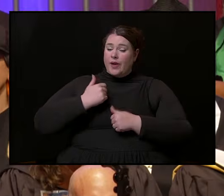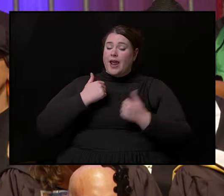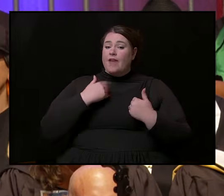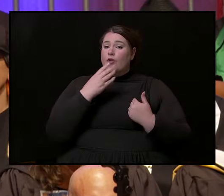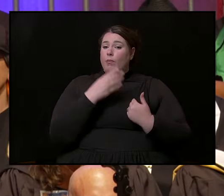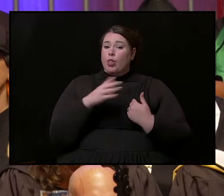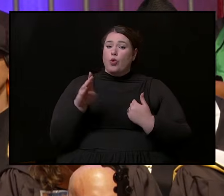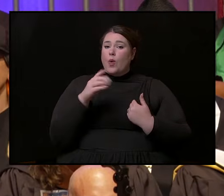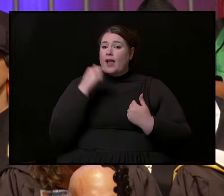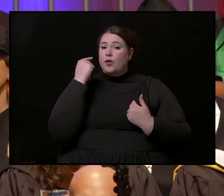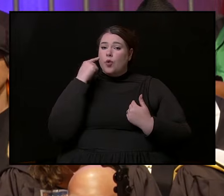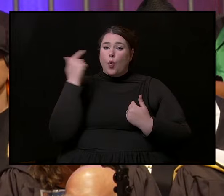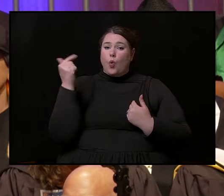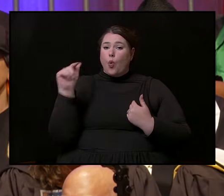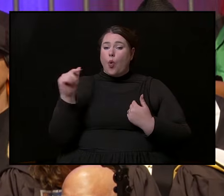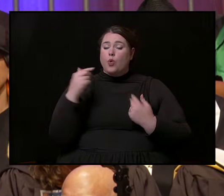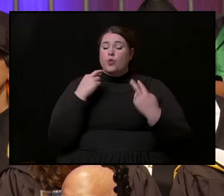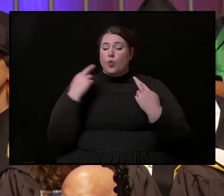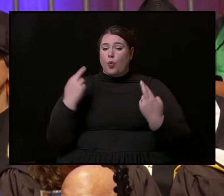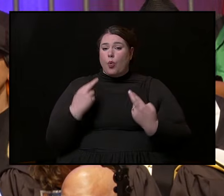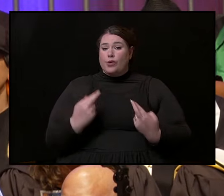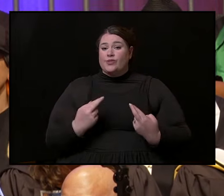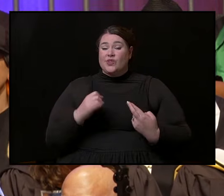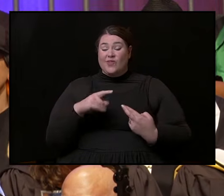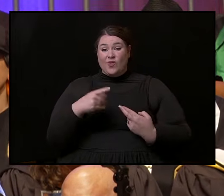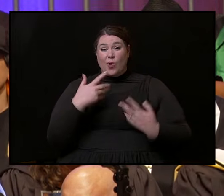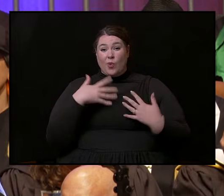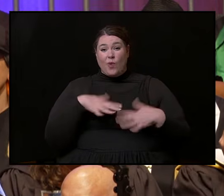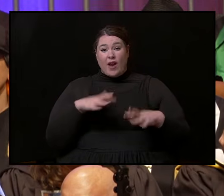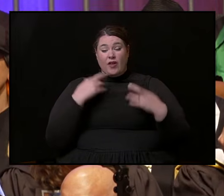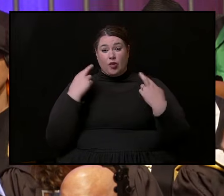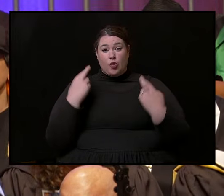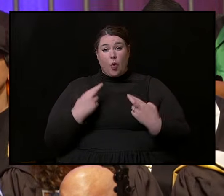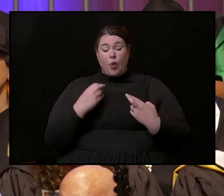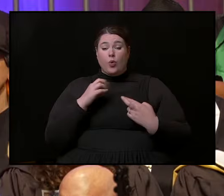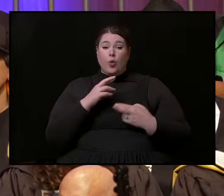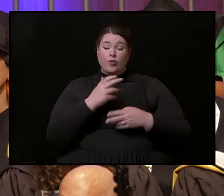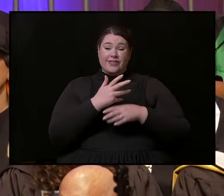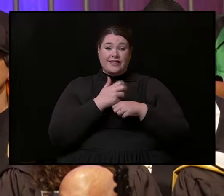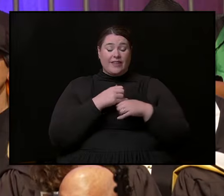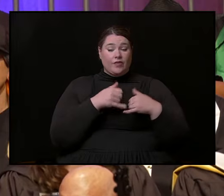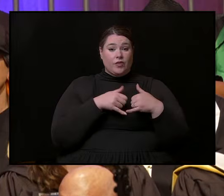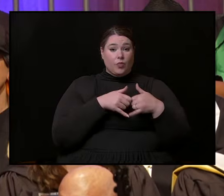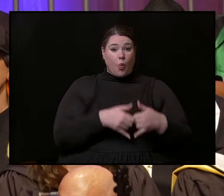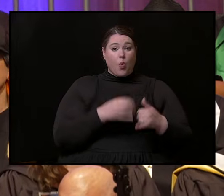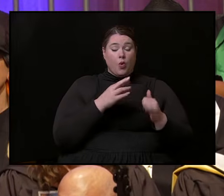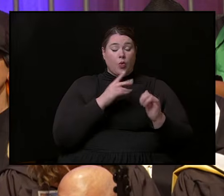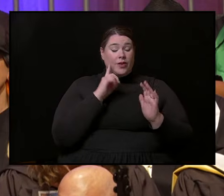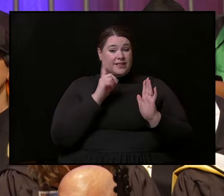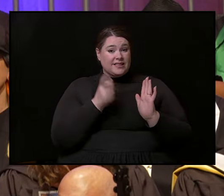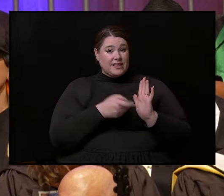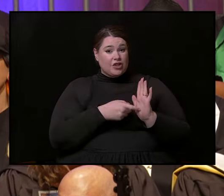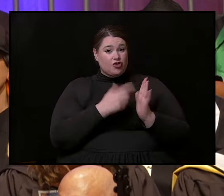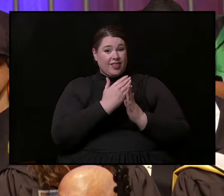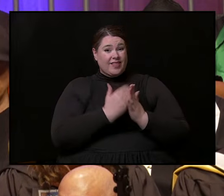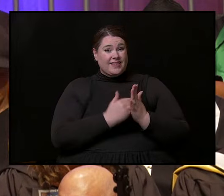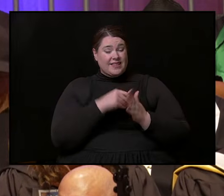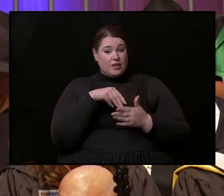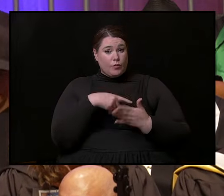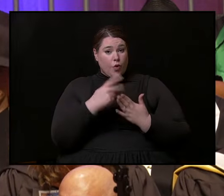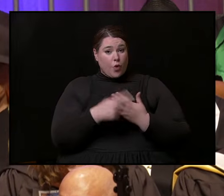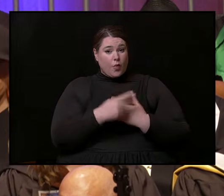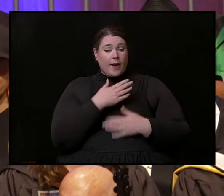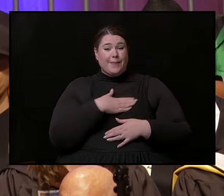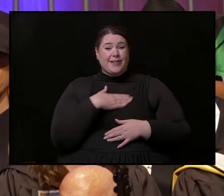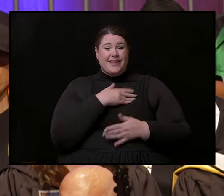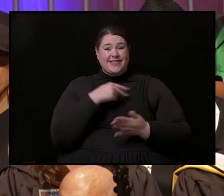gold cords. Candidates, if you're wearing a cord or if you've received another award or distinction listed in the program, would you please stand